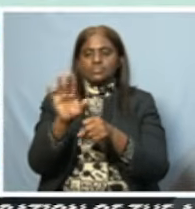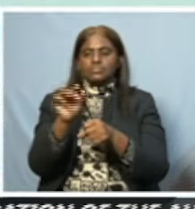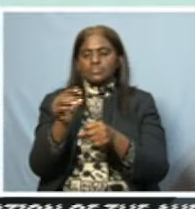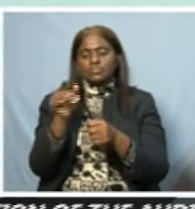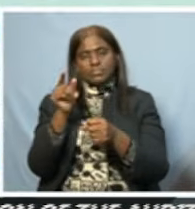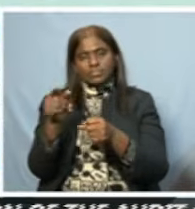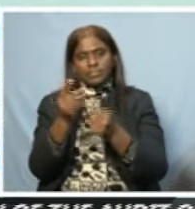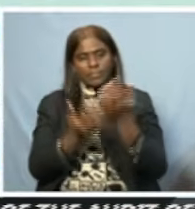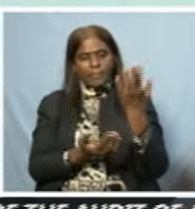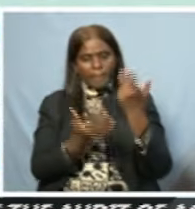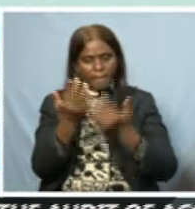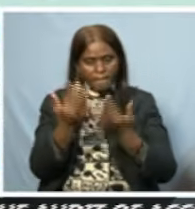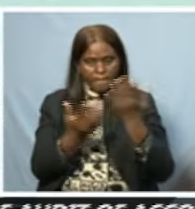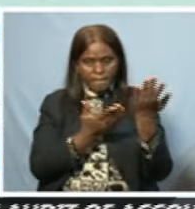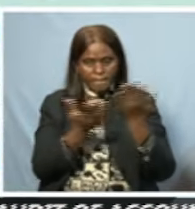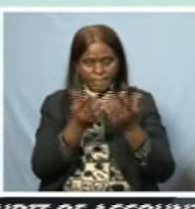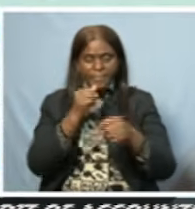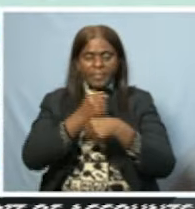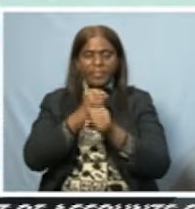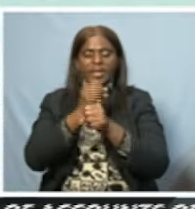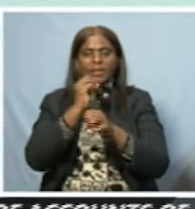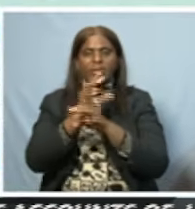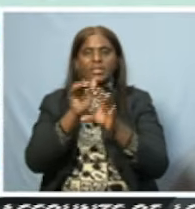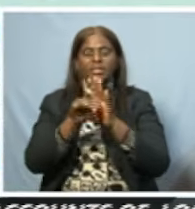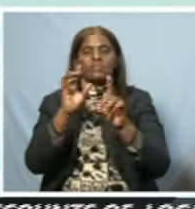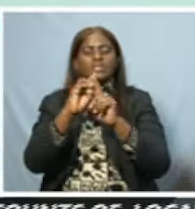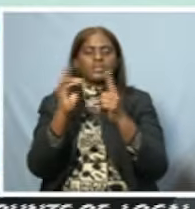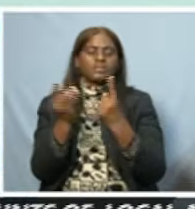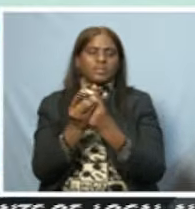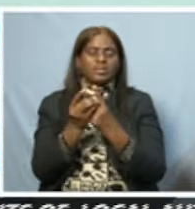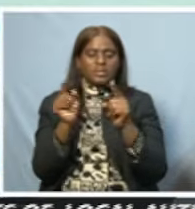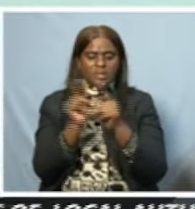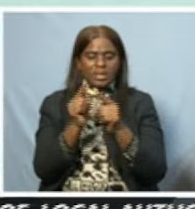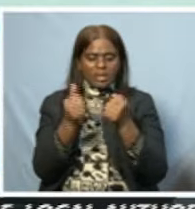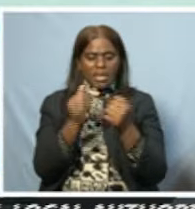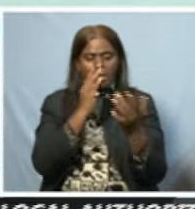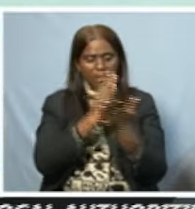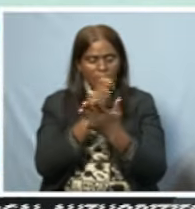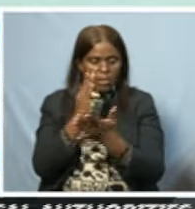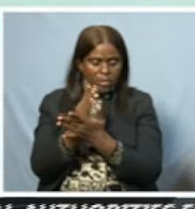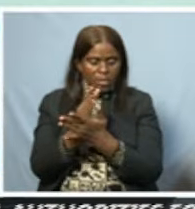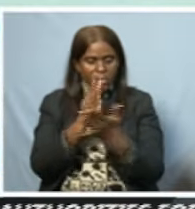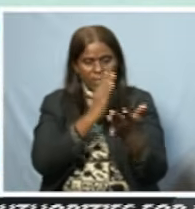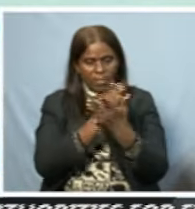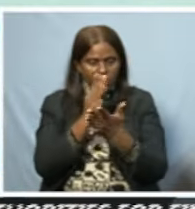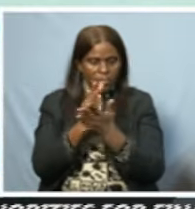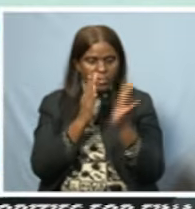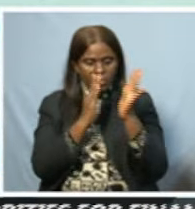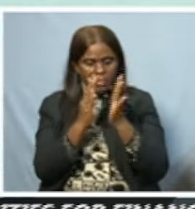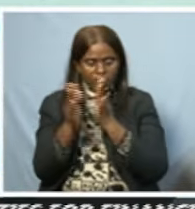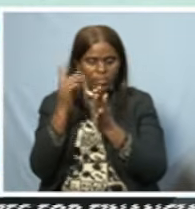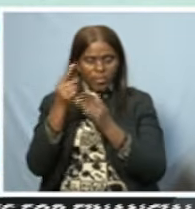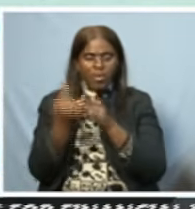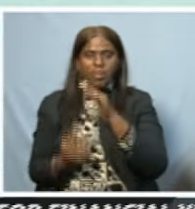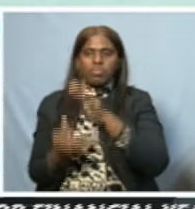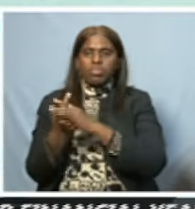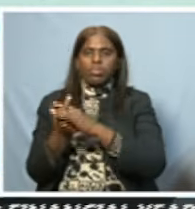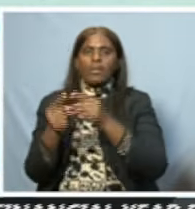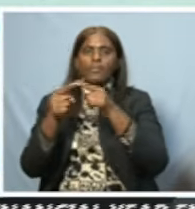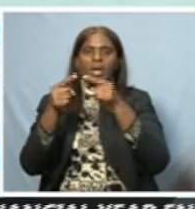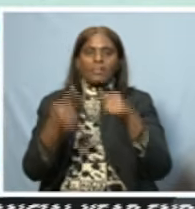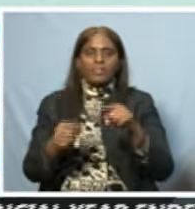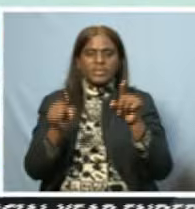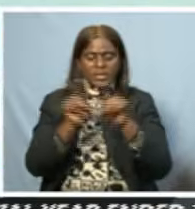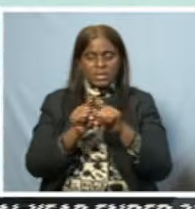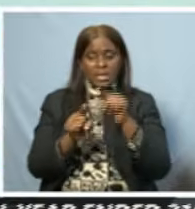fighting services are made available in the district as a preventive measure for eventualities,